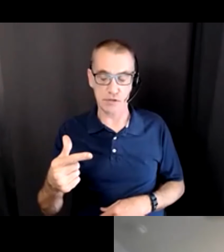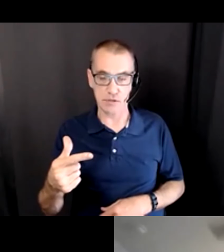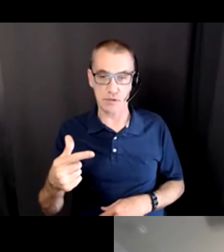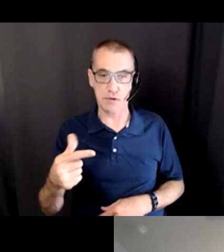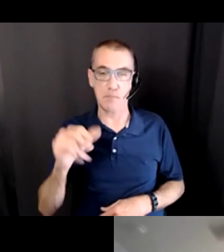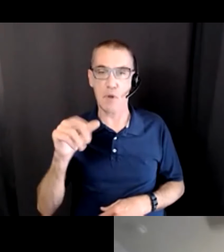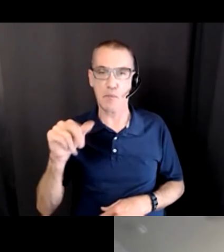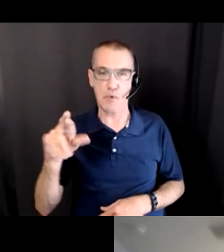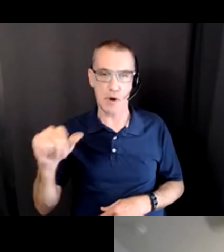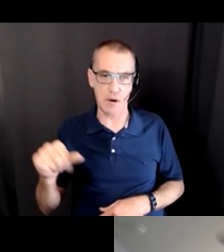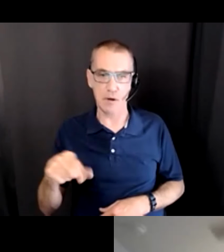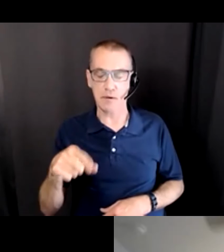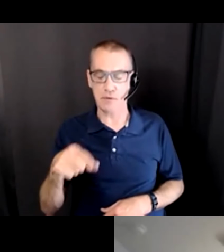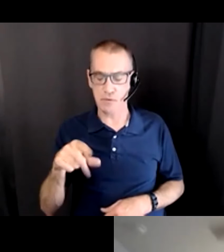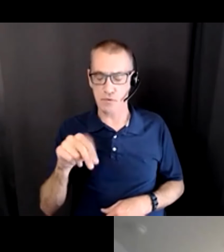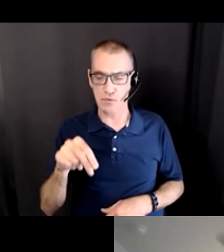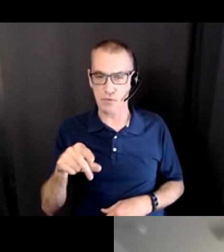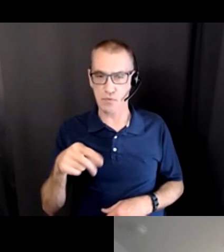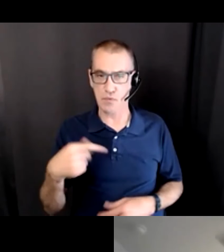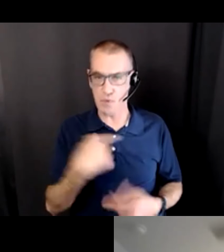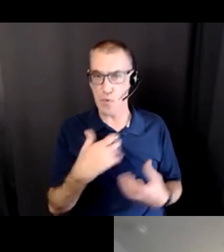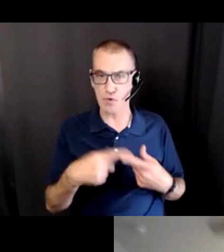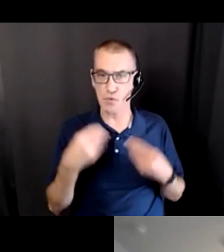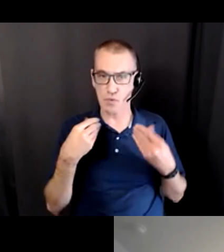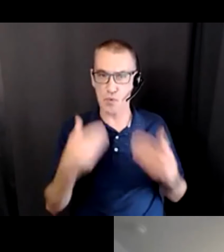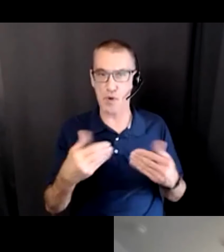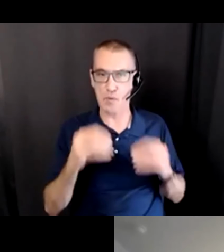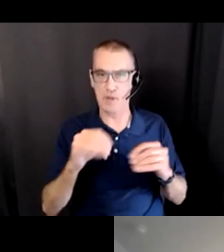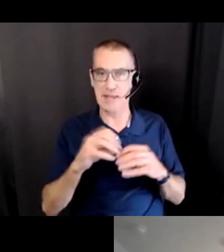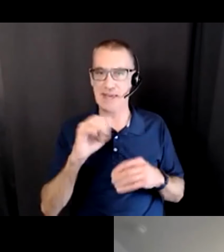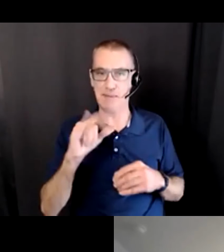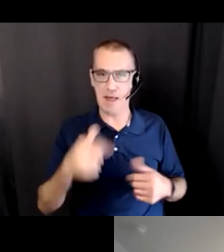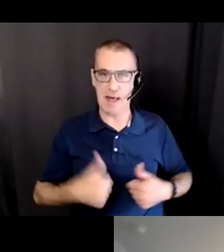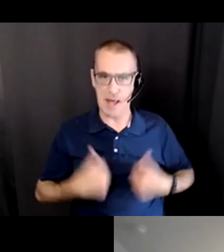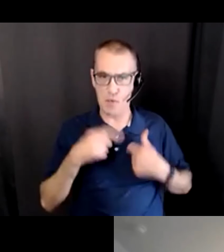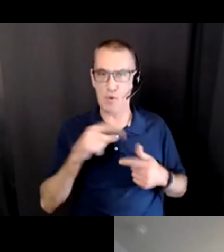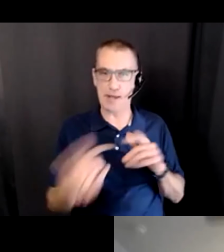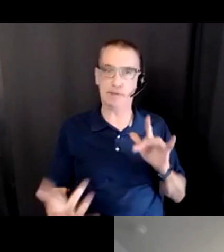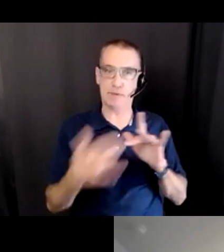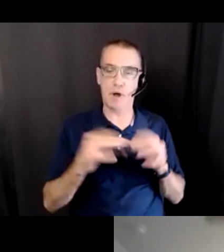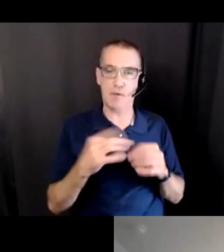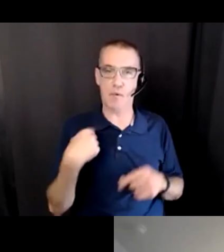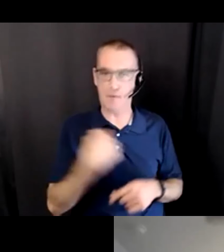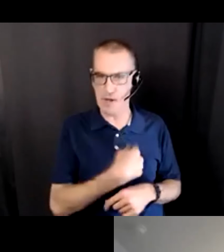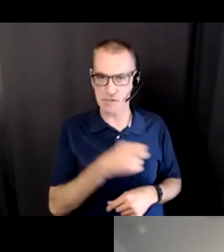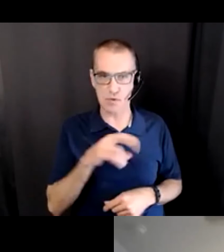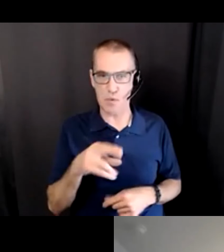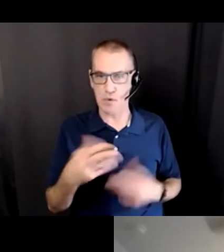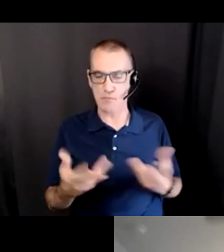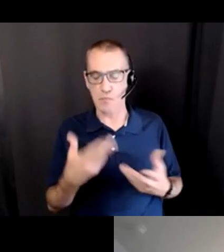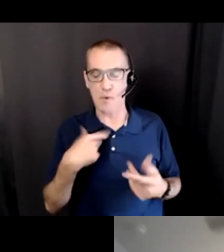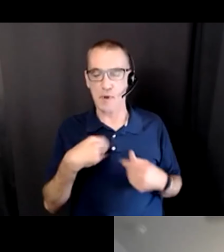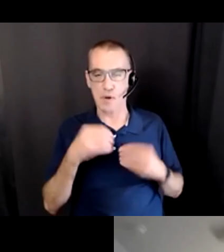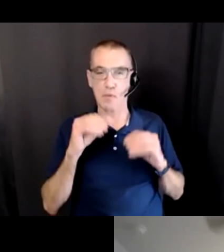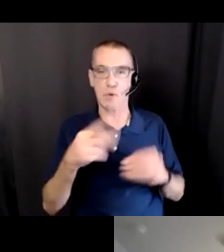Barbara, do we want to go ahead and put the email addresses where they can get a hold of one of us, or do you want me to put